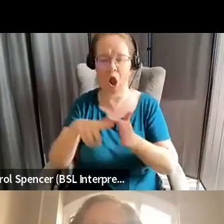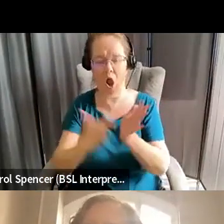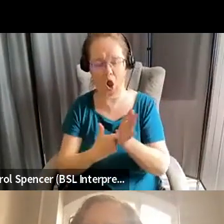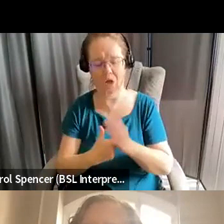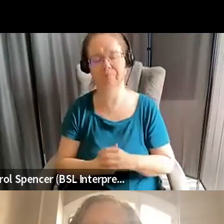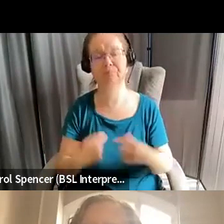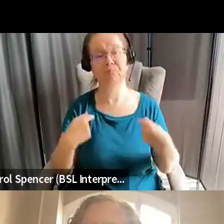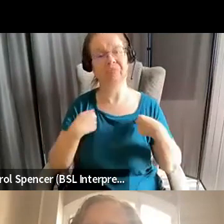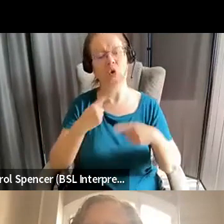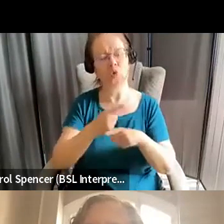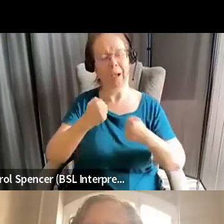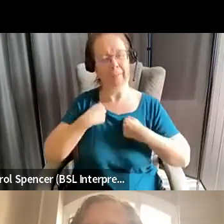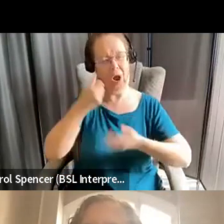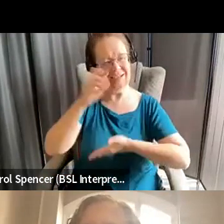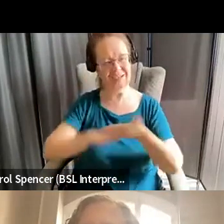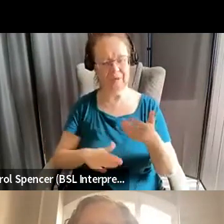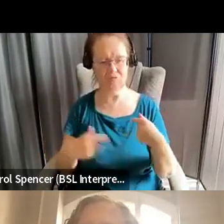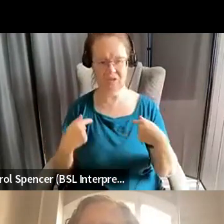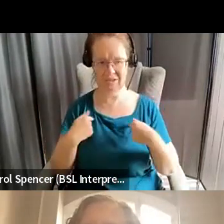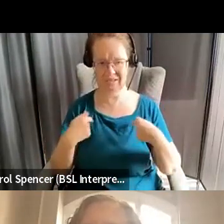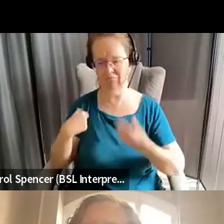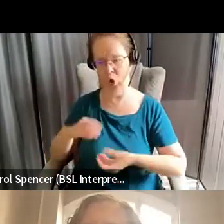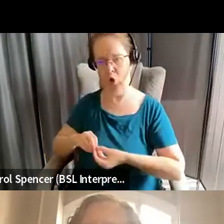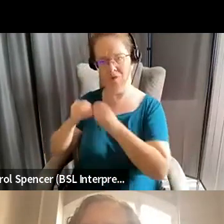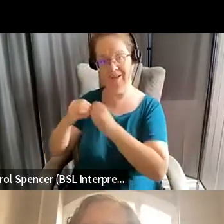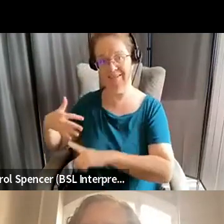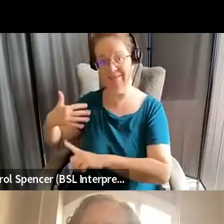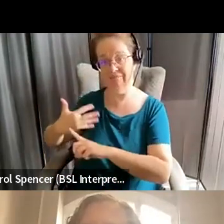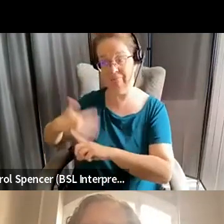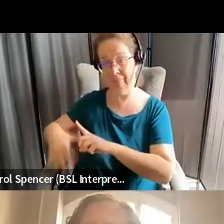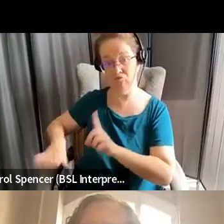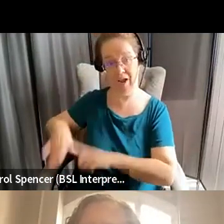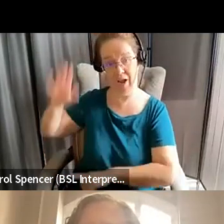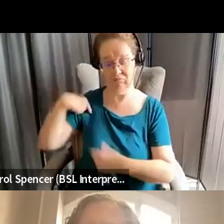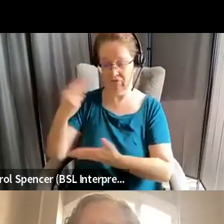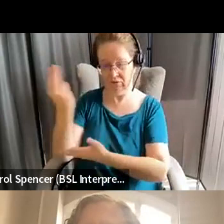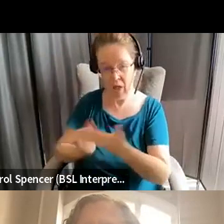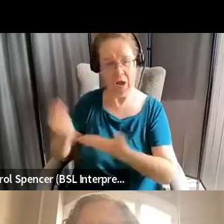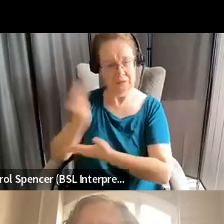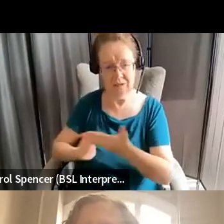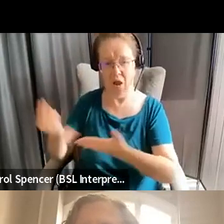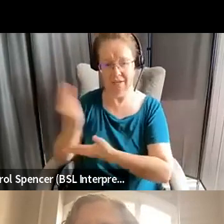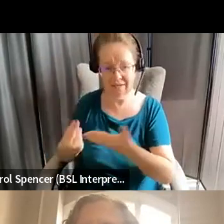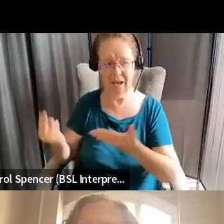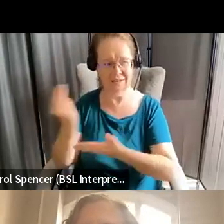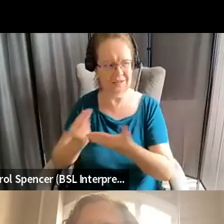experiences coming from a creative background and designing for all